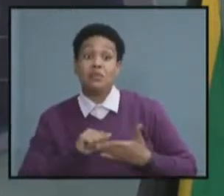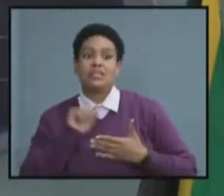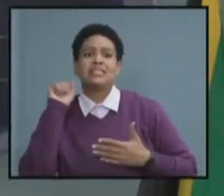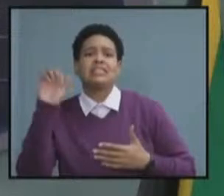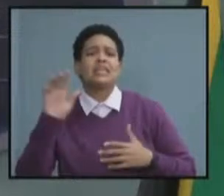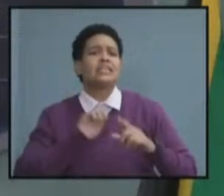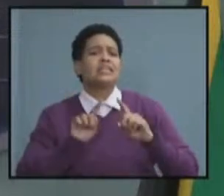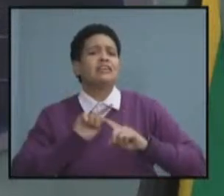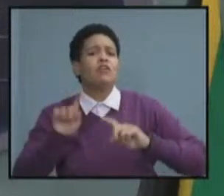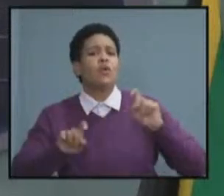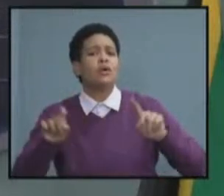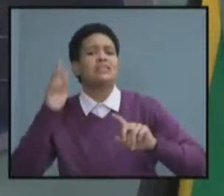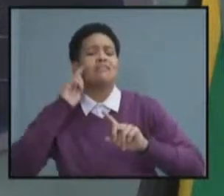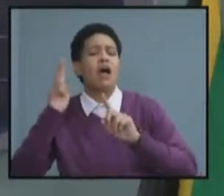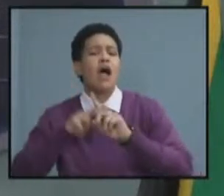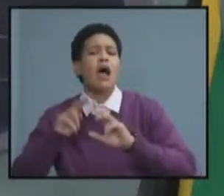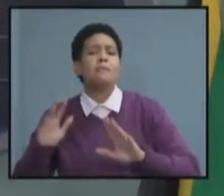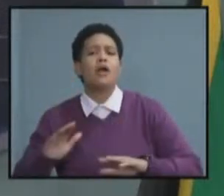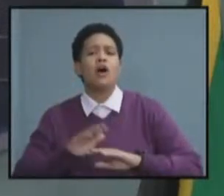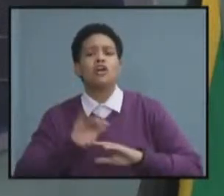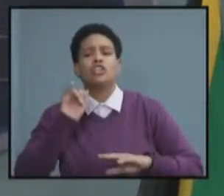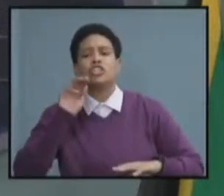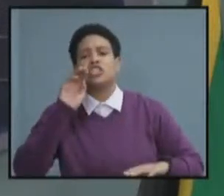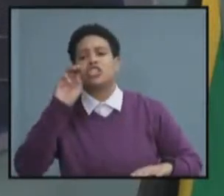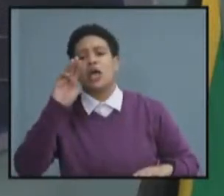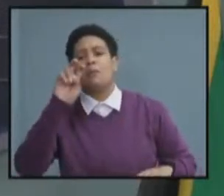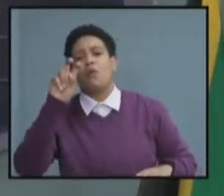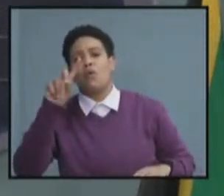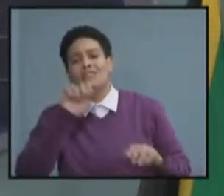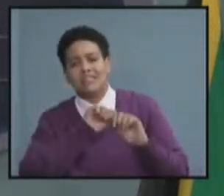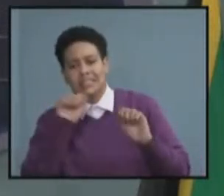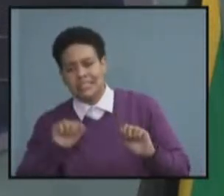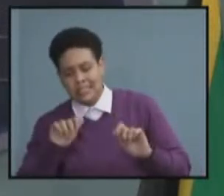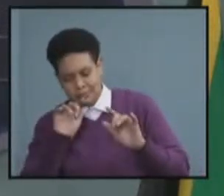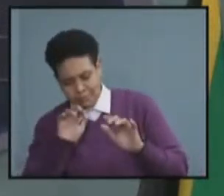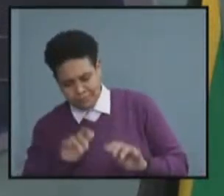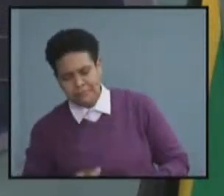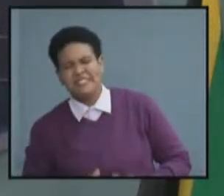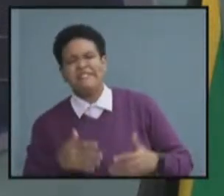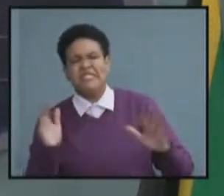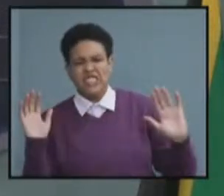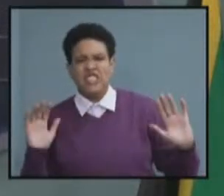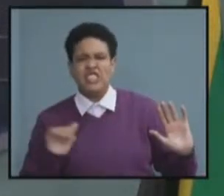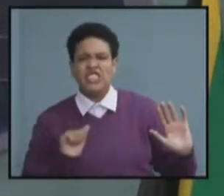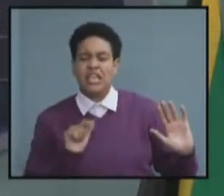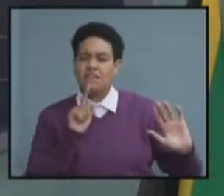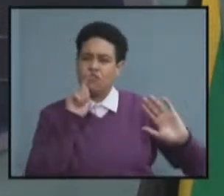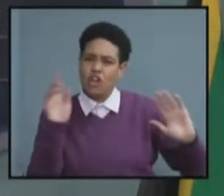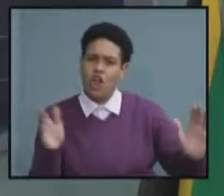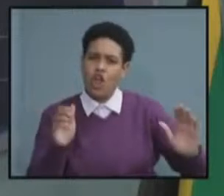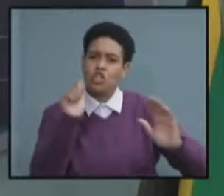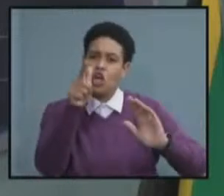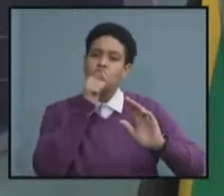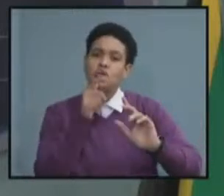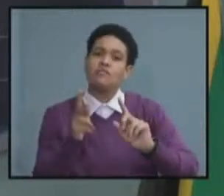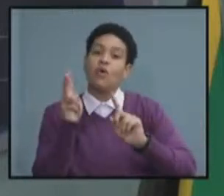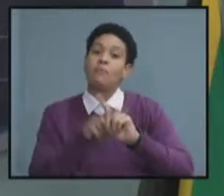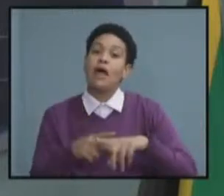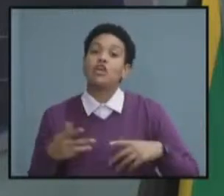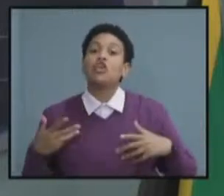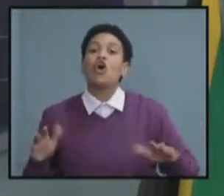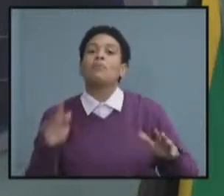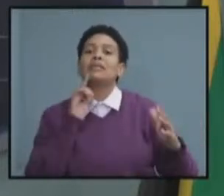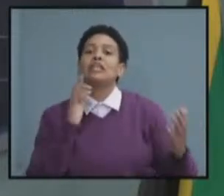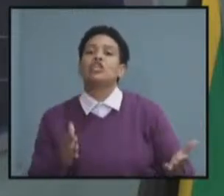series of questions for applicants on the COVID system to complete. I urge everyone who has applied to complete